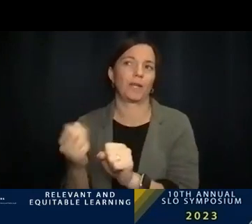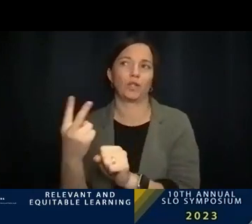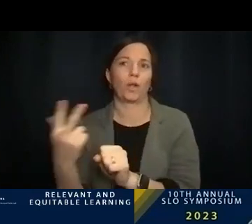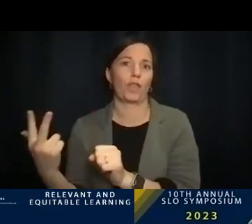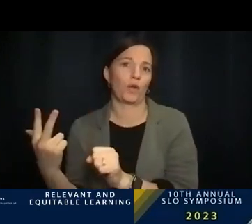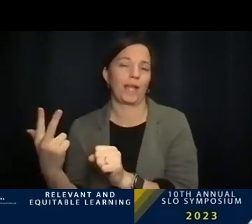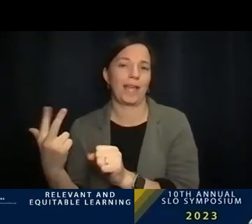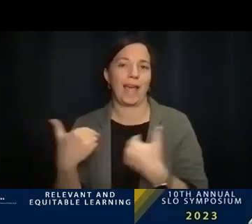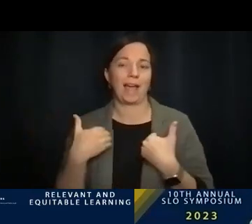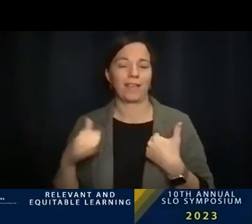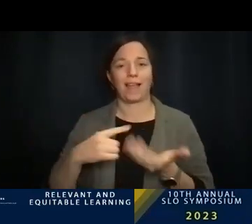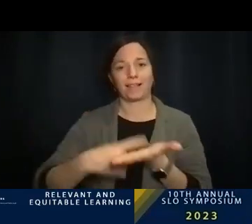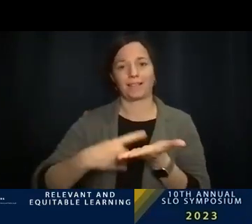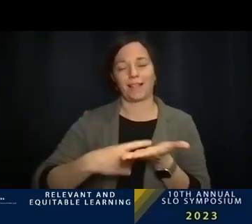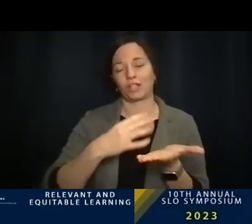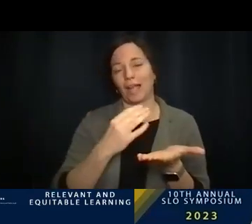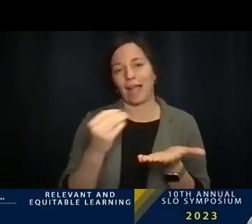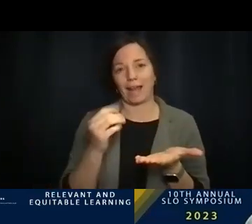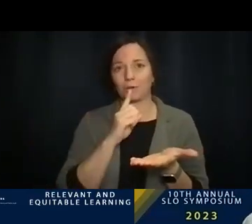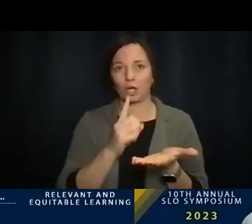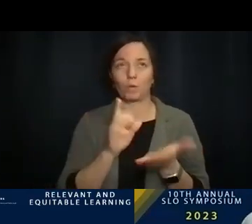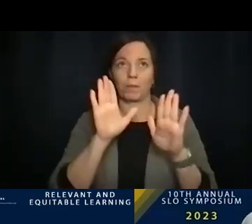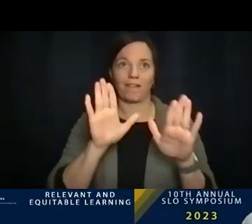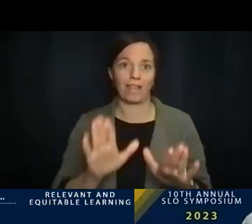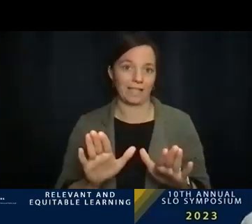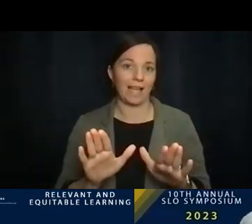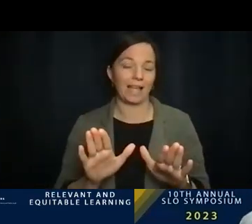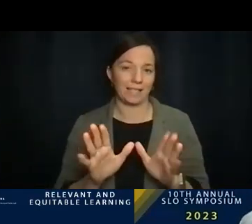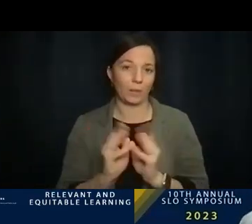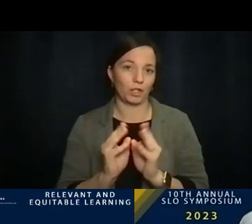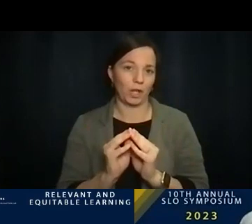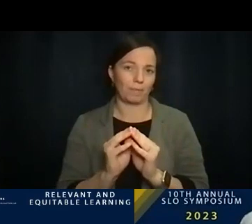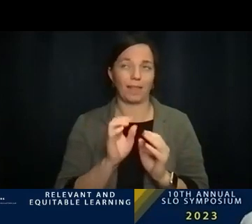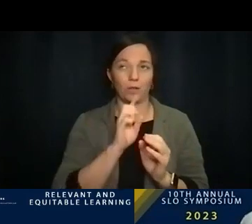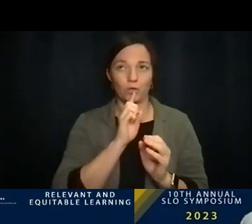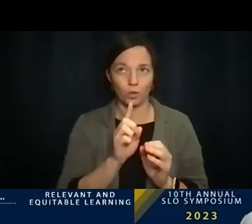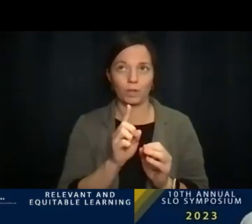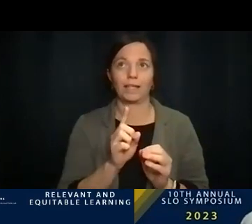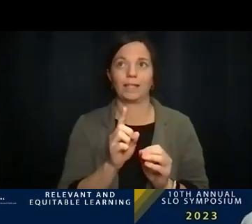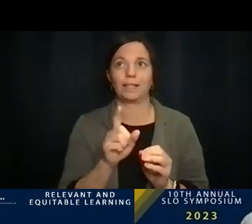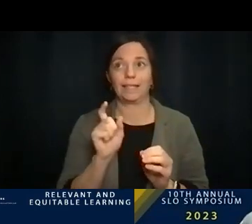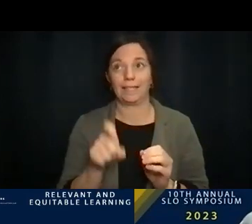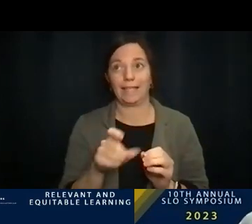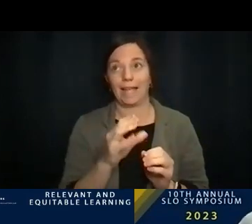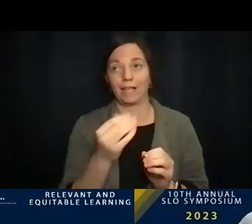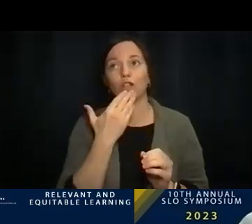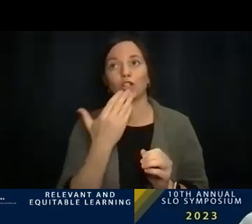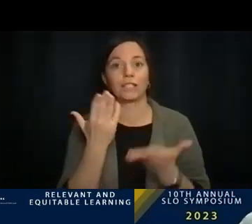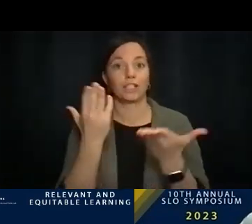the discussion. And I'm sure it would be a fantastic one. So that is truly a needed and timely